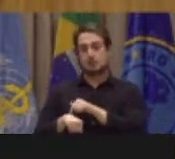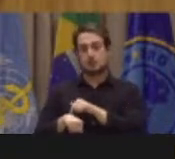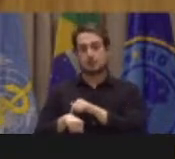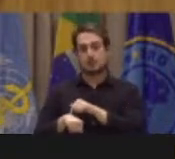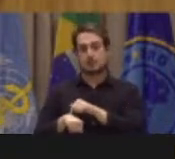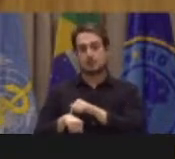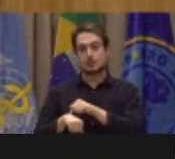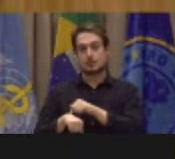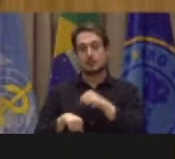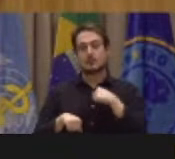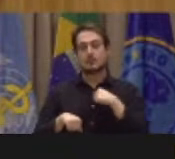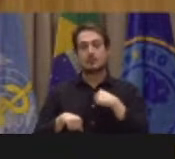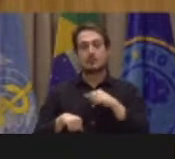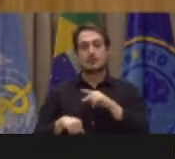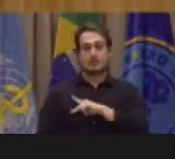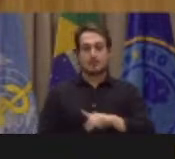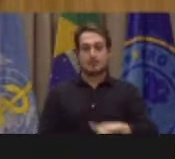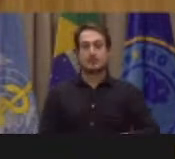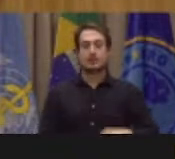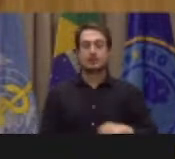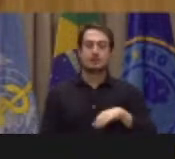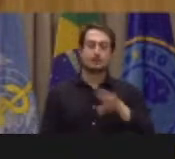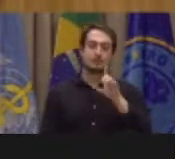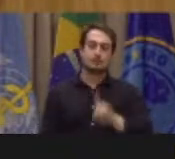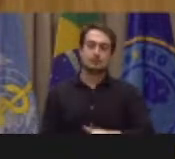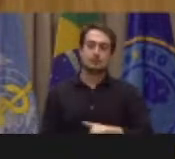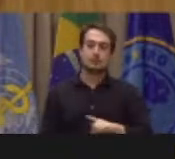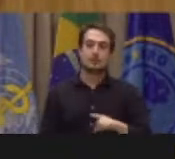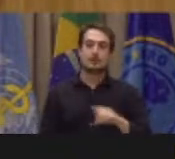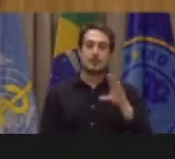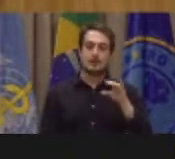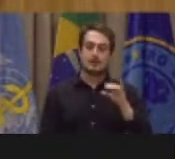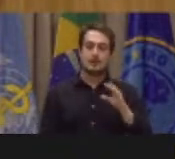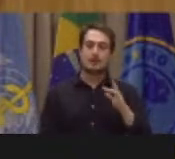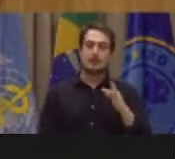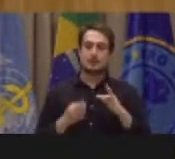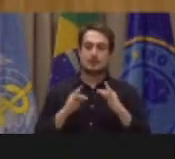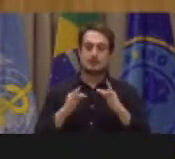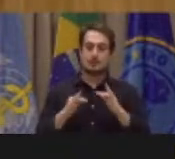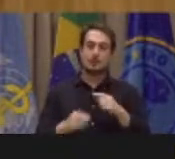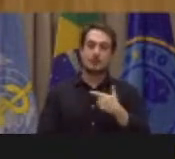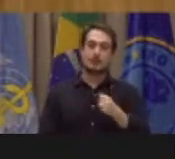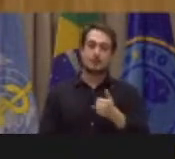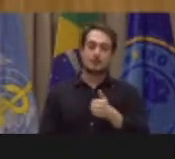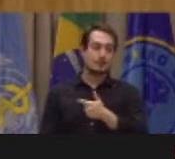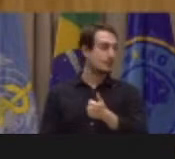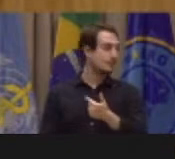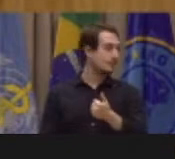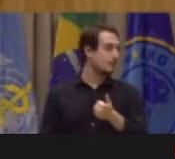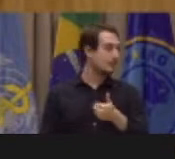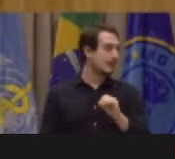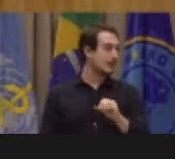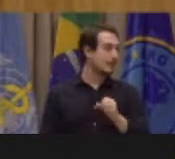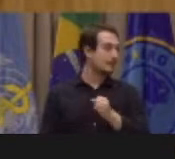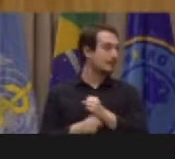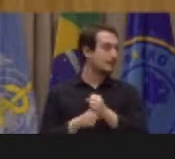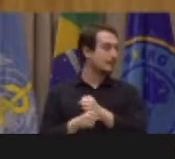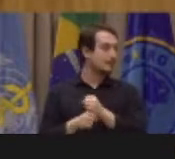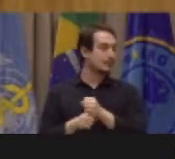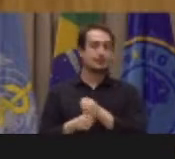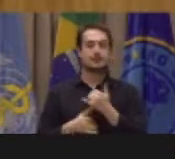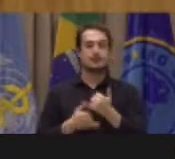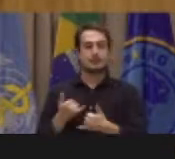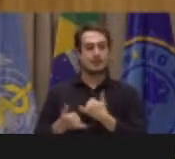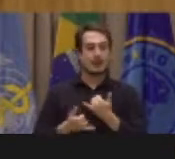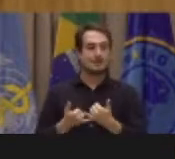happy. When I used to be a director of DECICI, I was a director of DECICI here in the Ministry of Health in 2012. It's been 10 years,